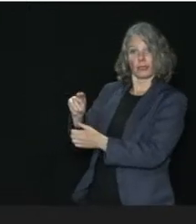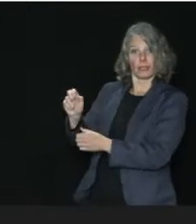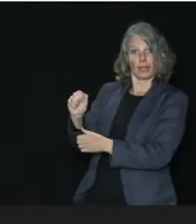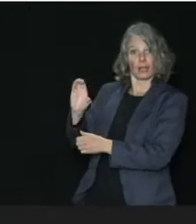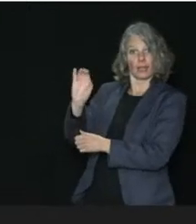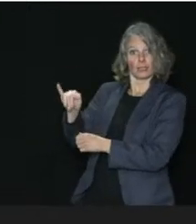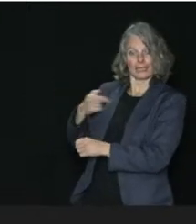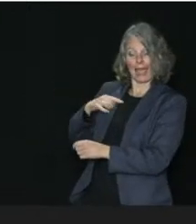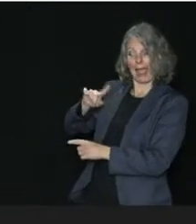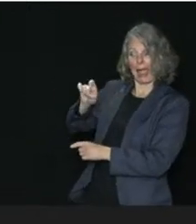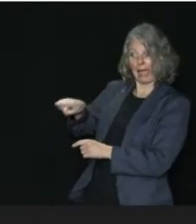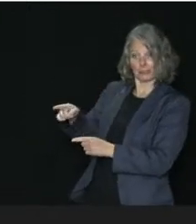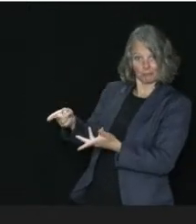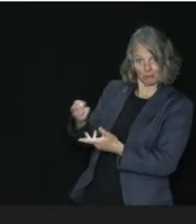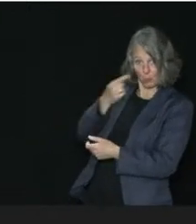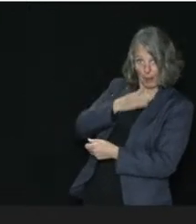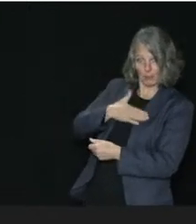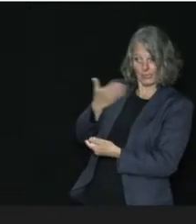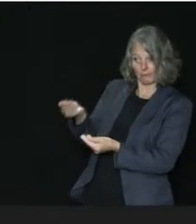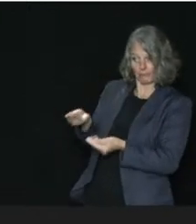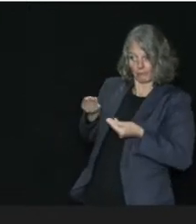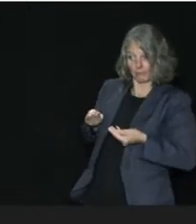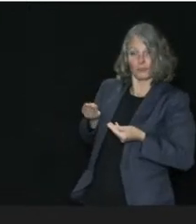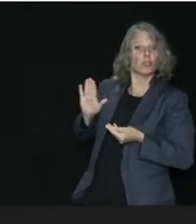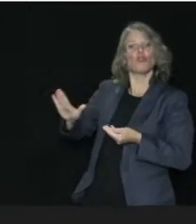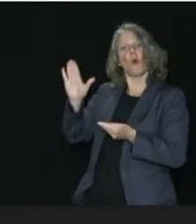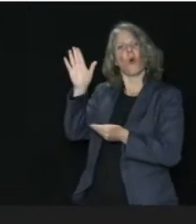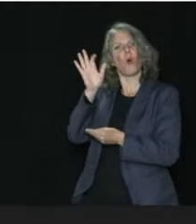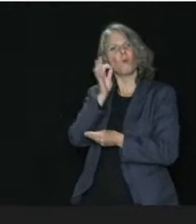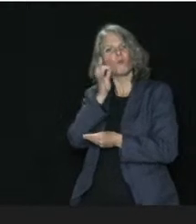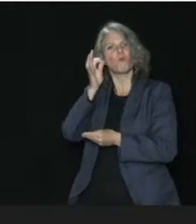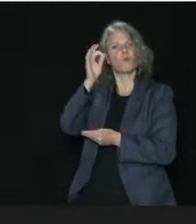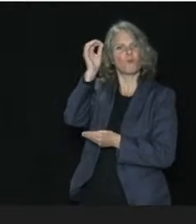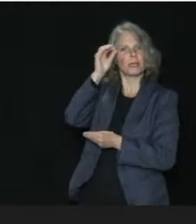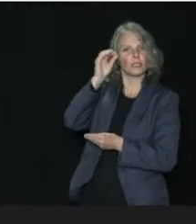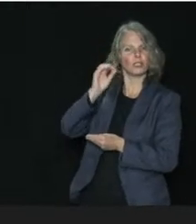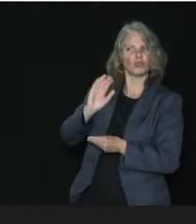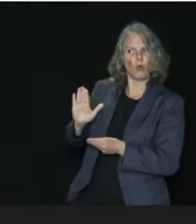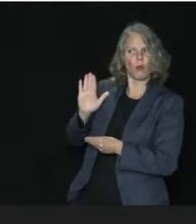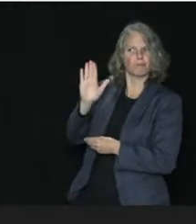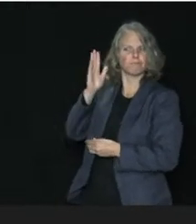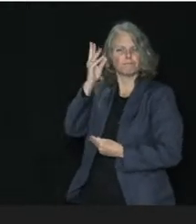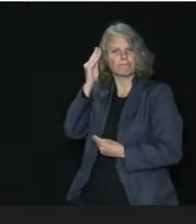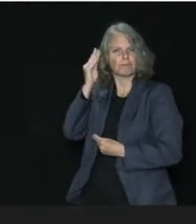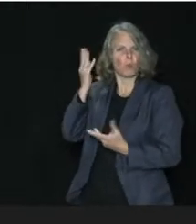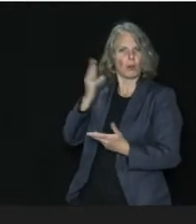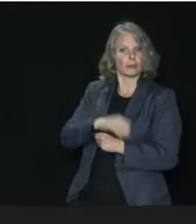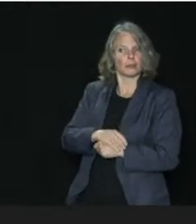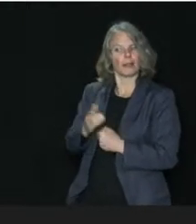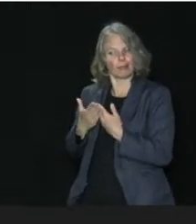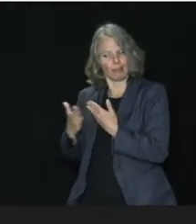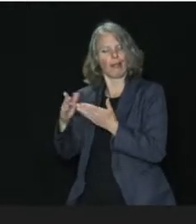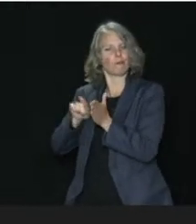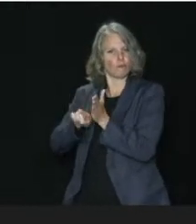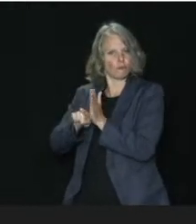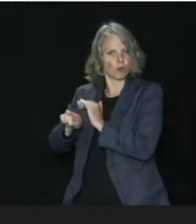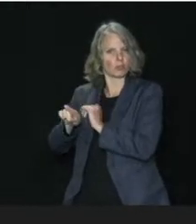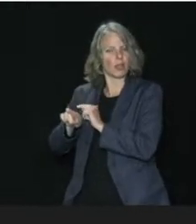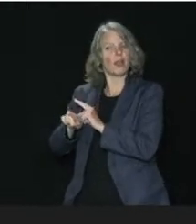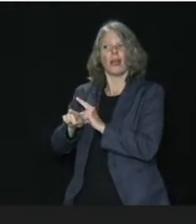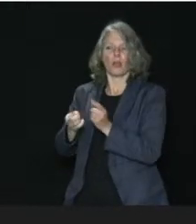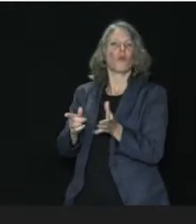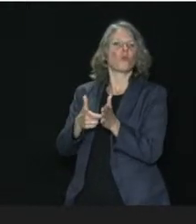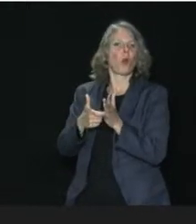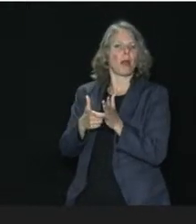provide some advice or at least an expert opinion on this. So I think that this is something that needs to be followed up on. For the